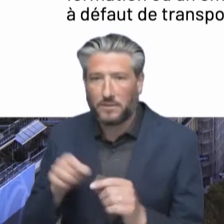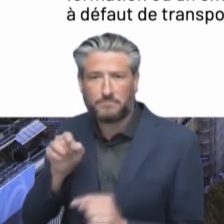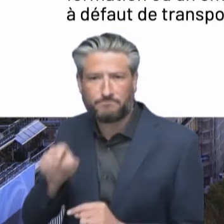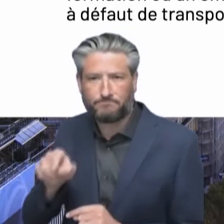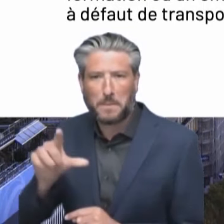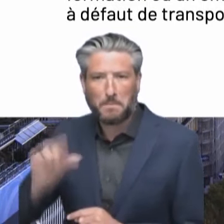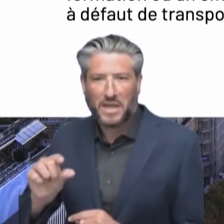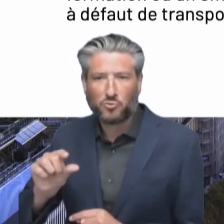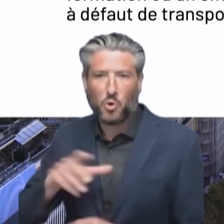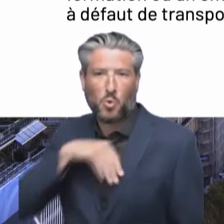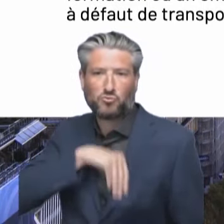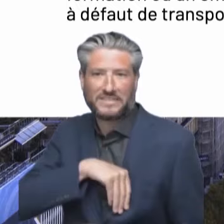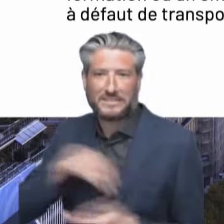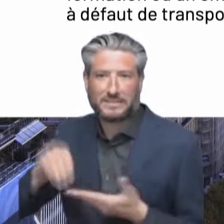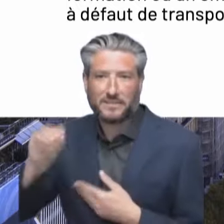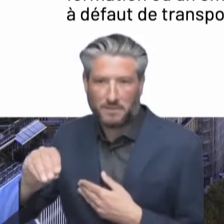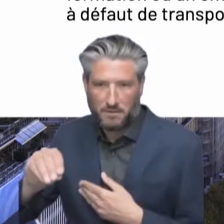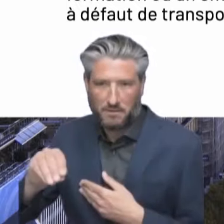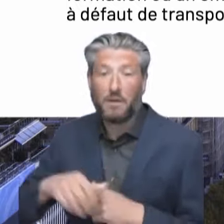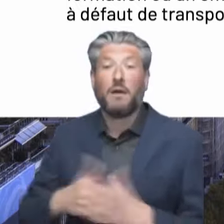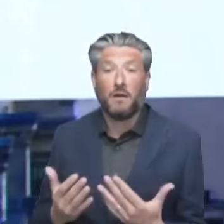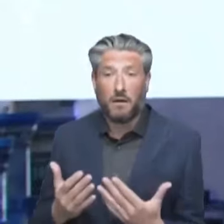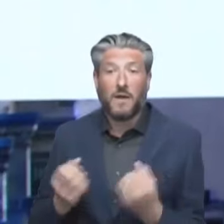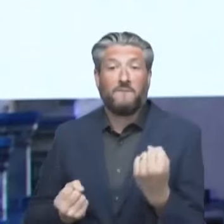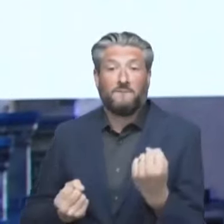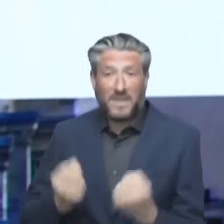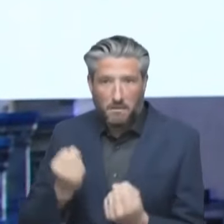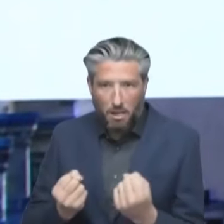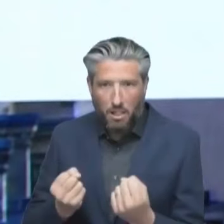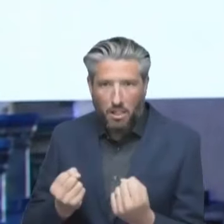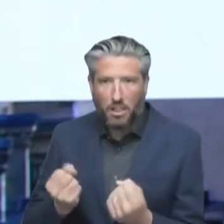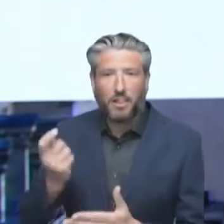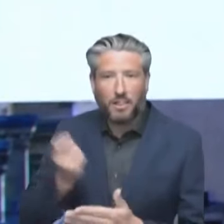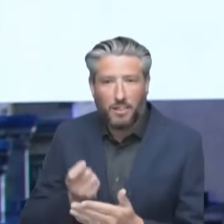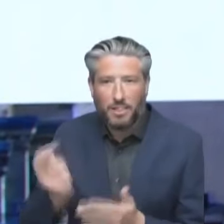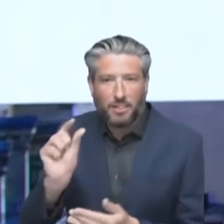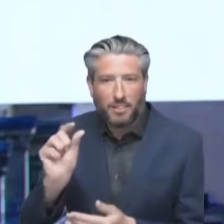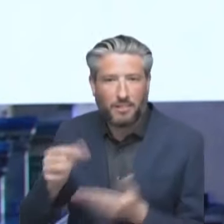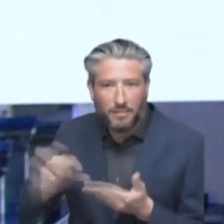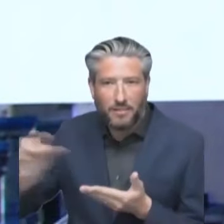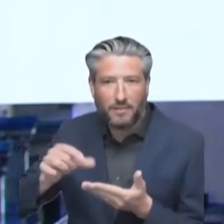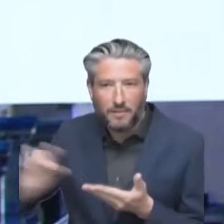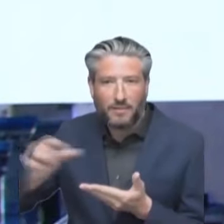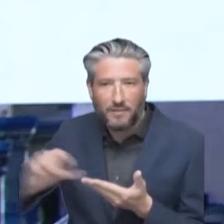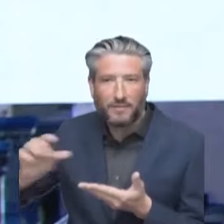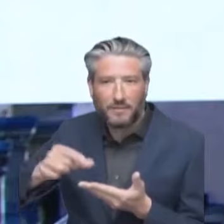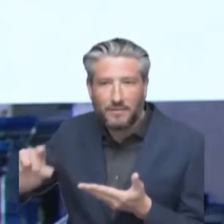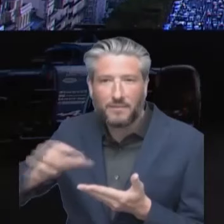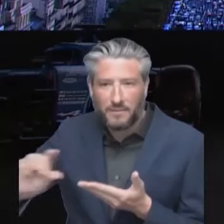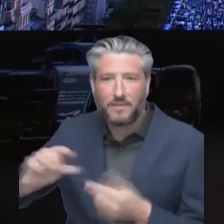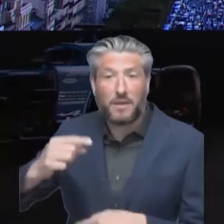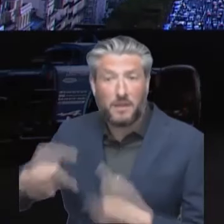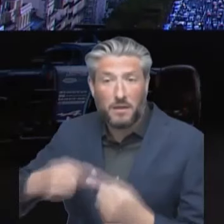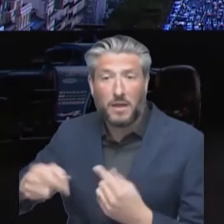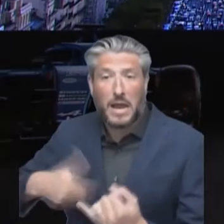a vehicle with an option to buy. We decided to multiply the beneficiaries of the